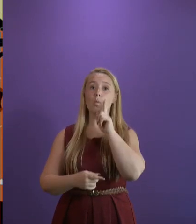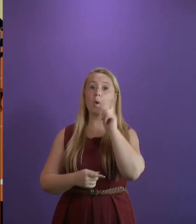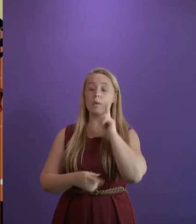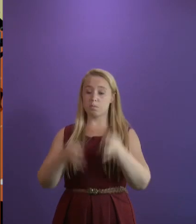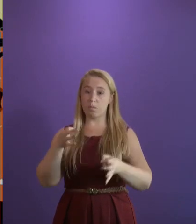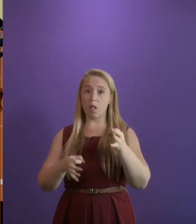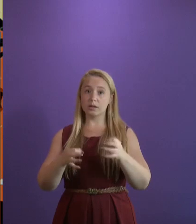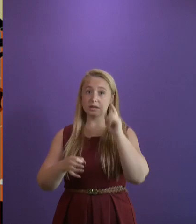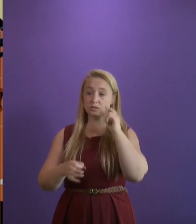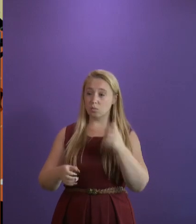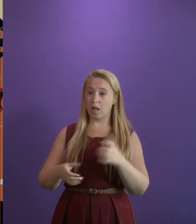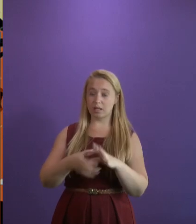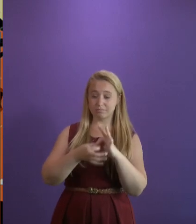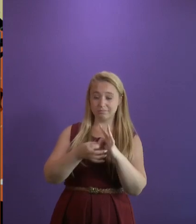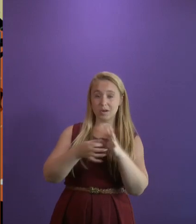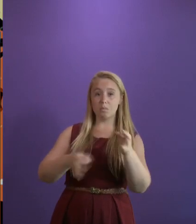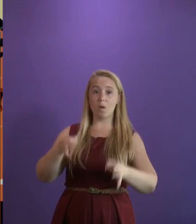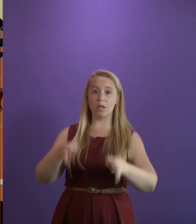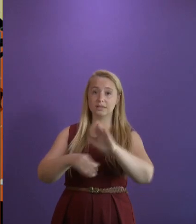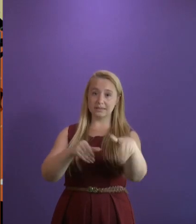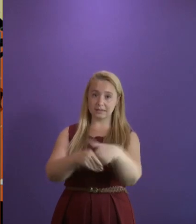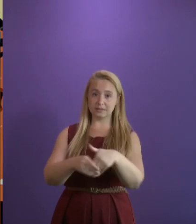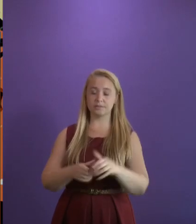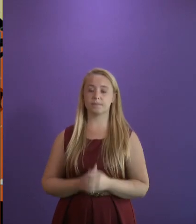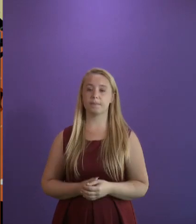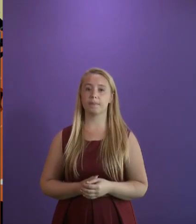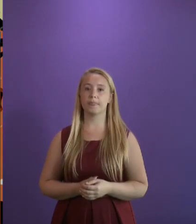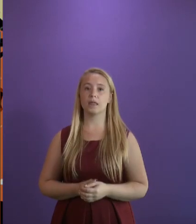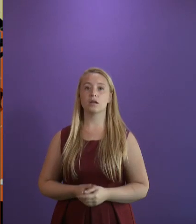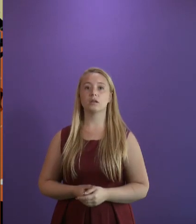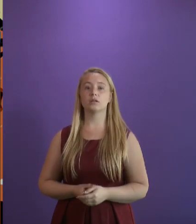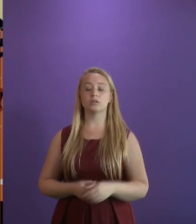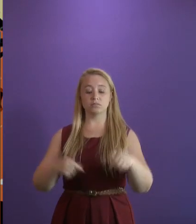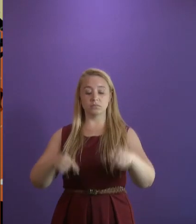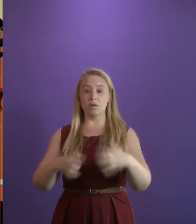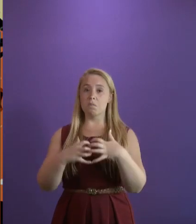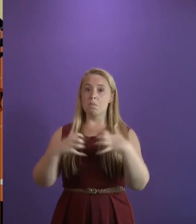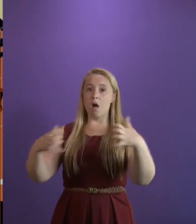politics in Scotland. At the moment, women's representation in this